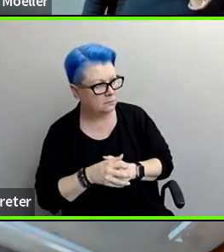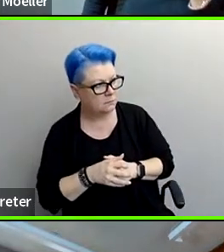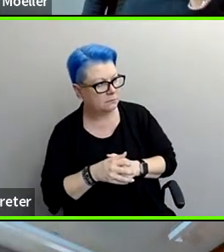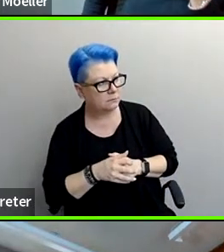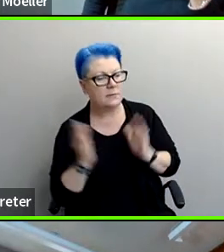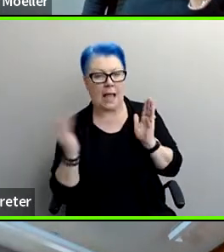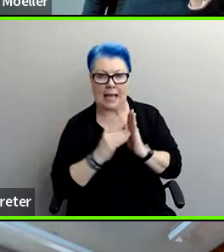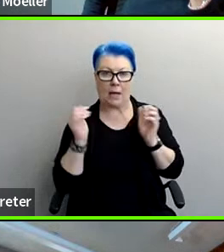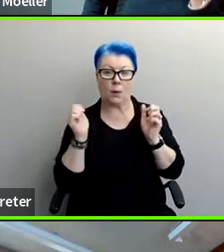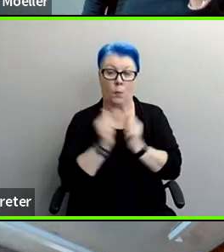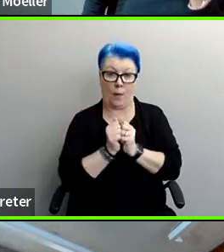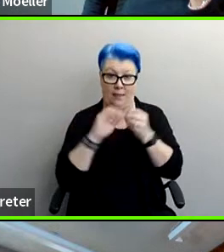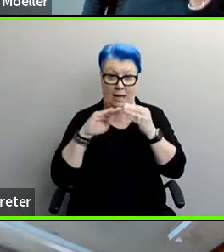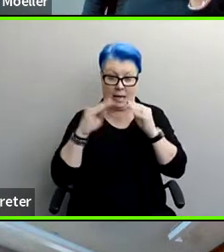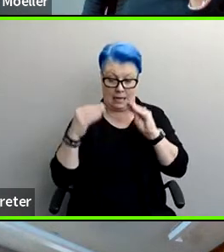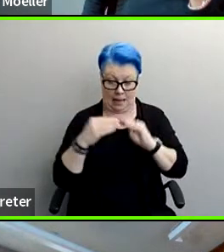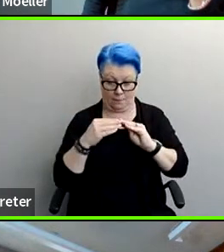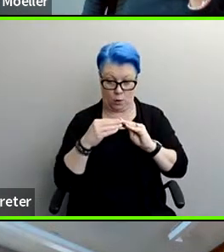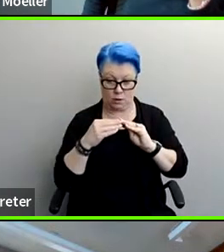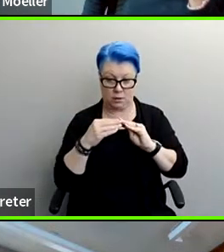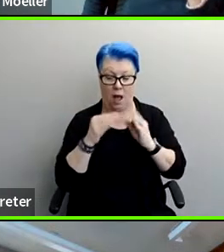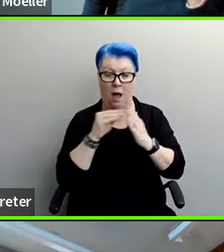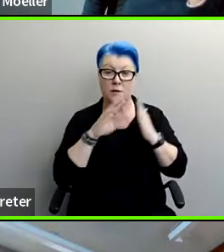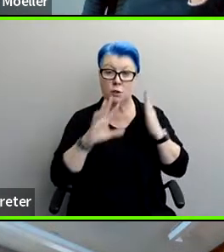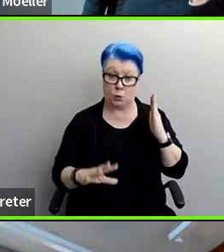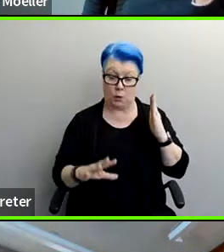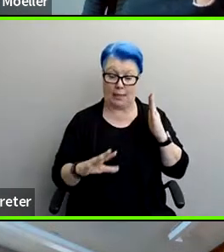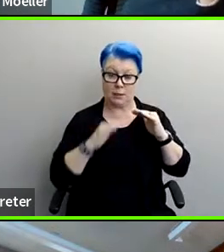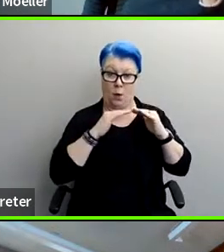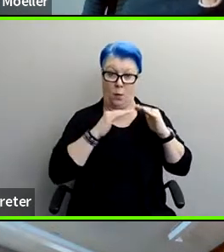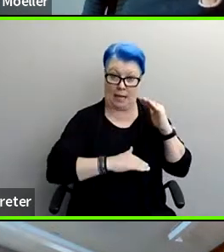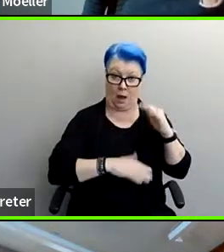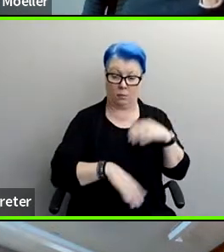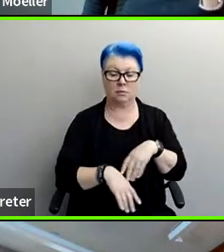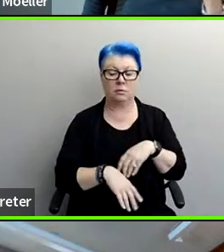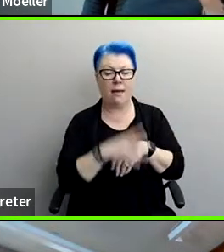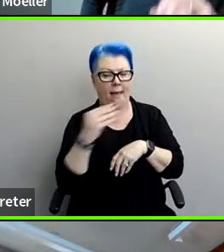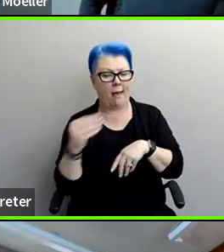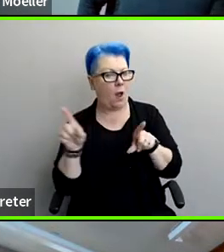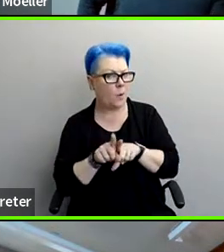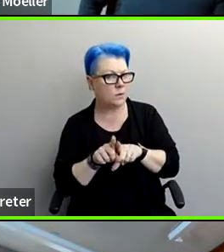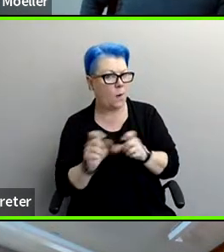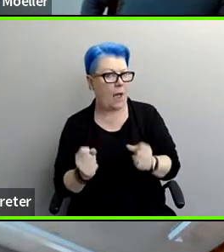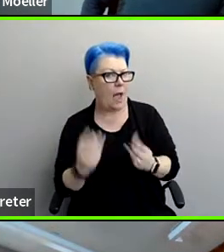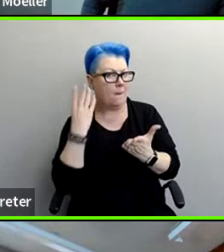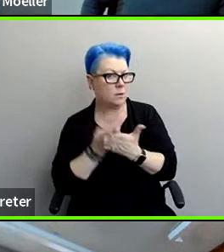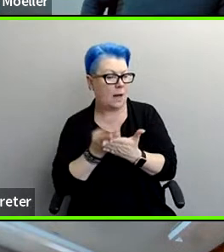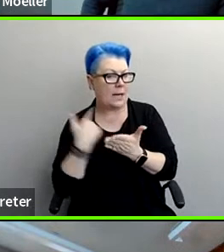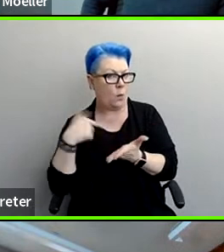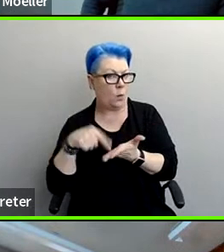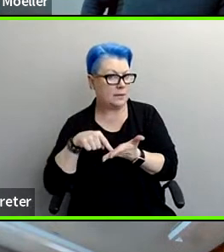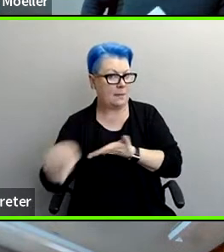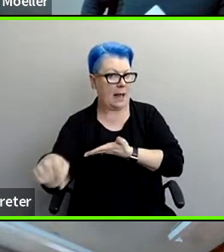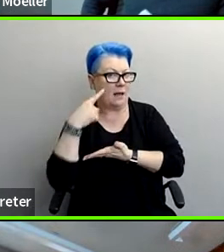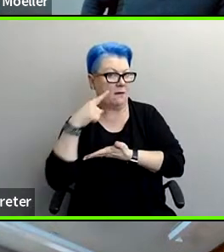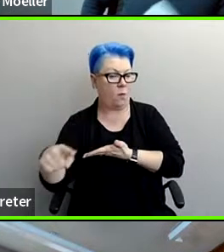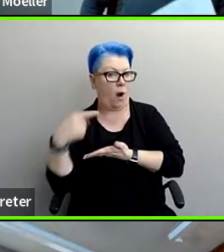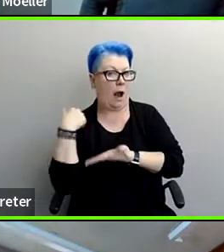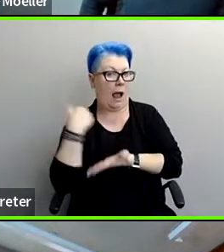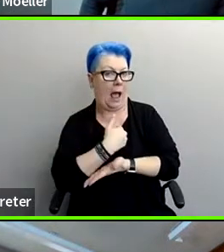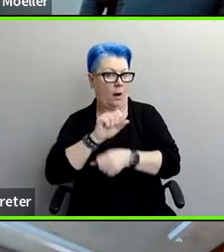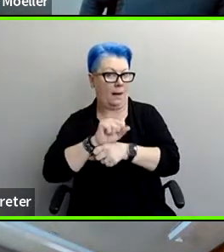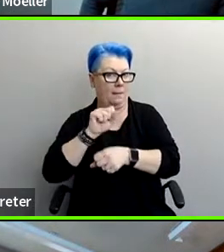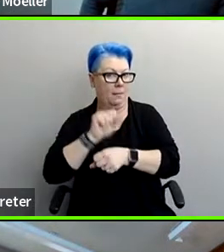again, with the numbers going down in reference to the student enrollment, and also the amount of money that we're spending for our